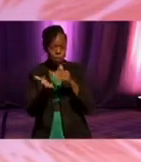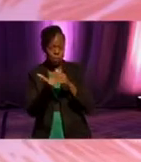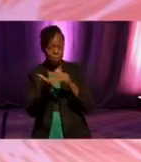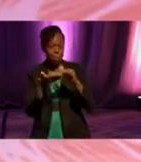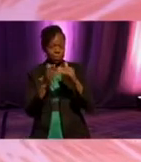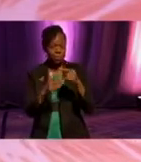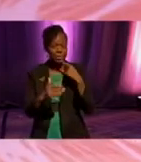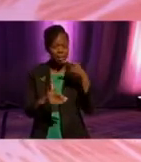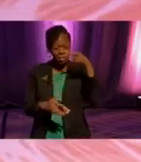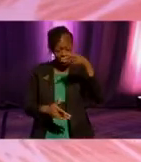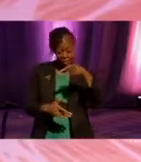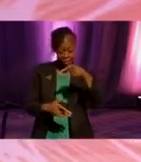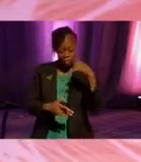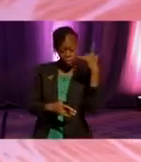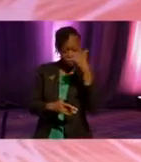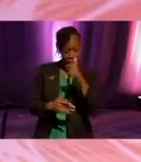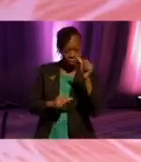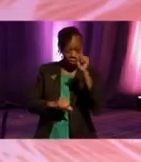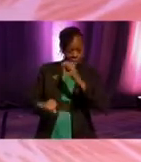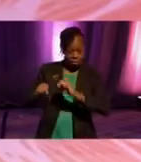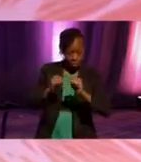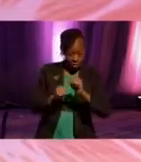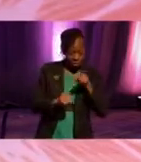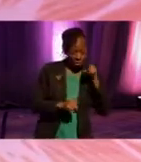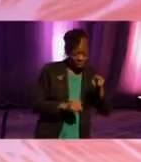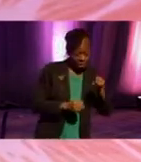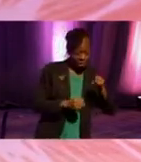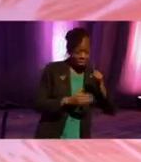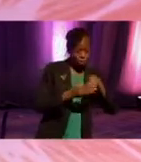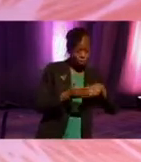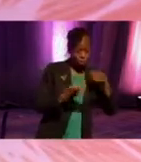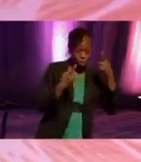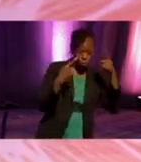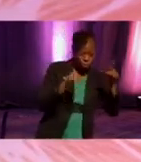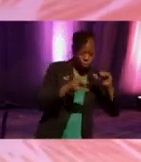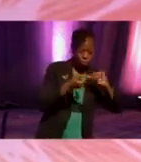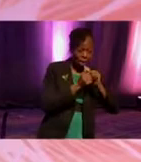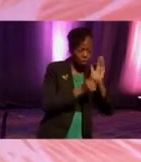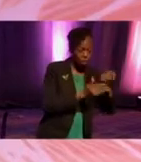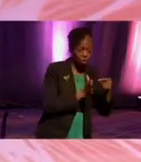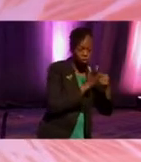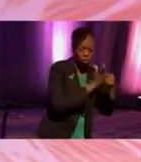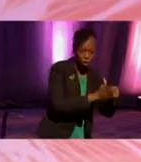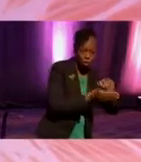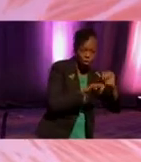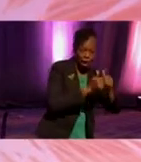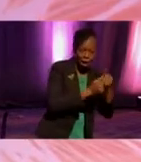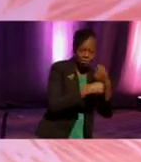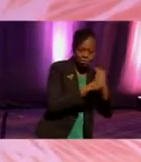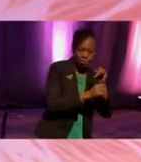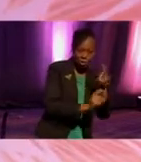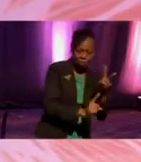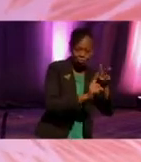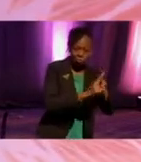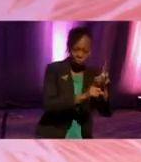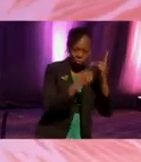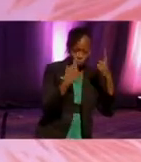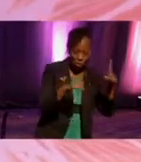what works, and we're going to show you how it works. And I think that's applicable in so many ways.